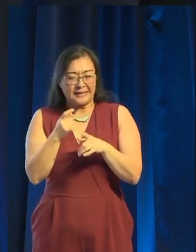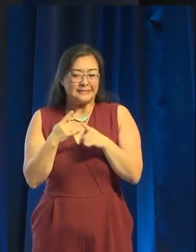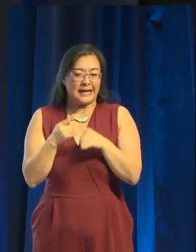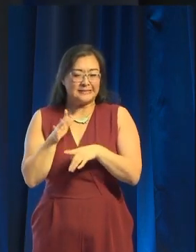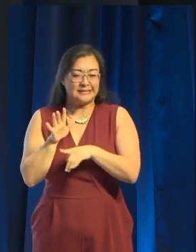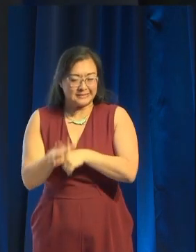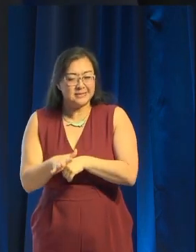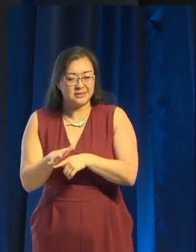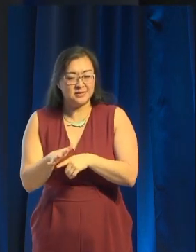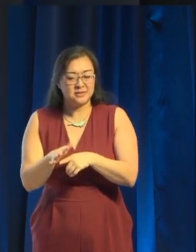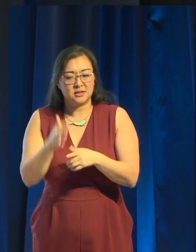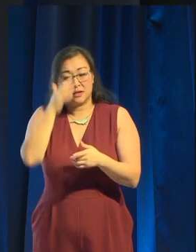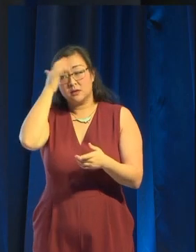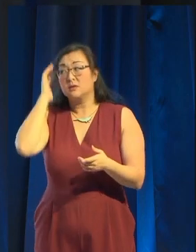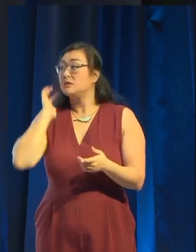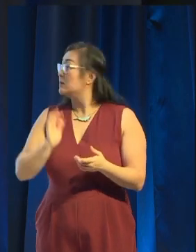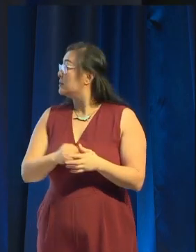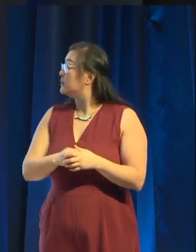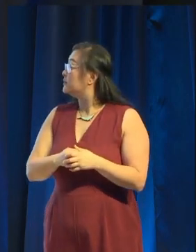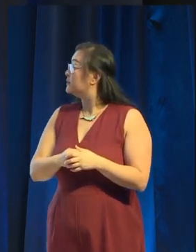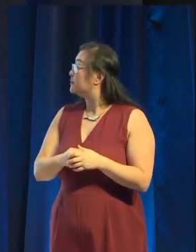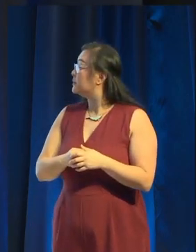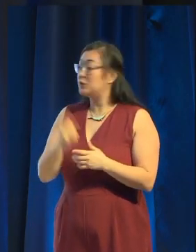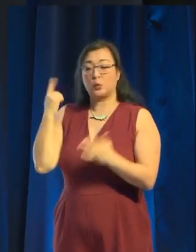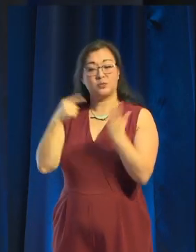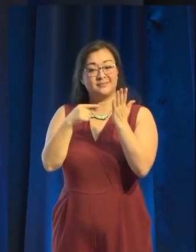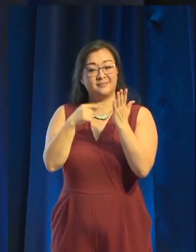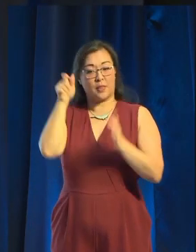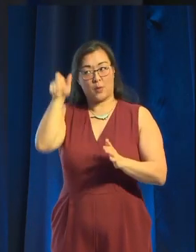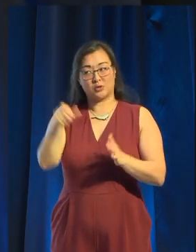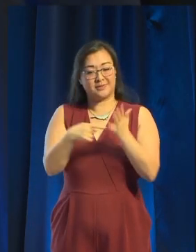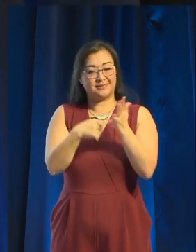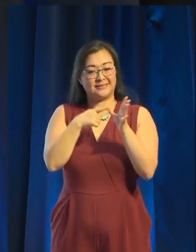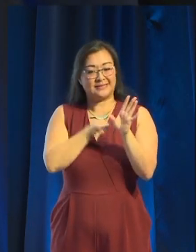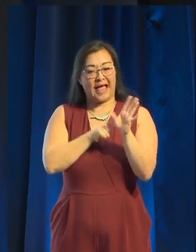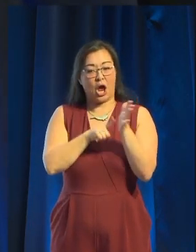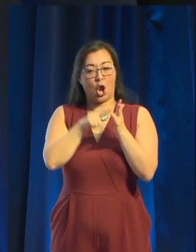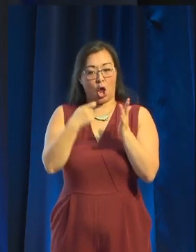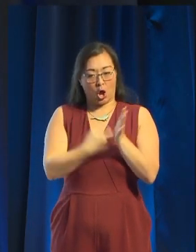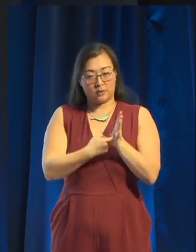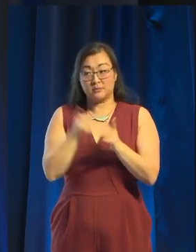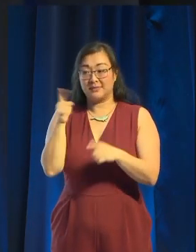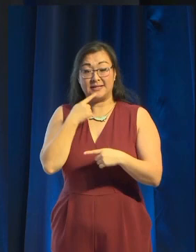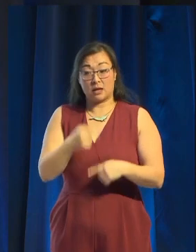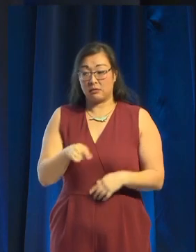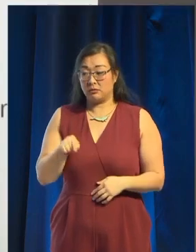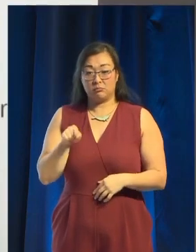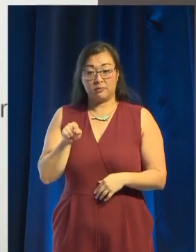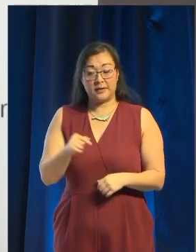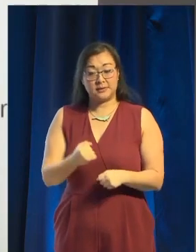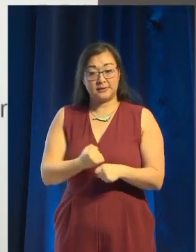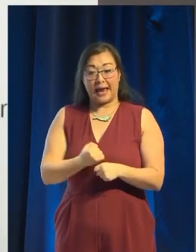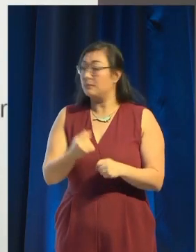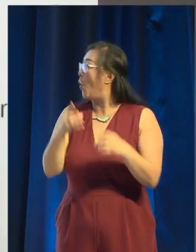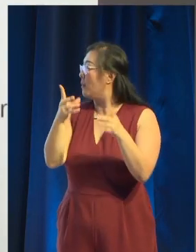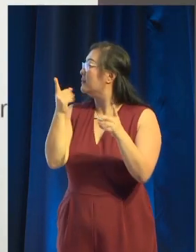Emily Taylor argues that bishoujo games are expressing a longing for men to control women. And